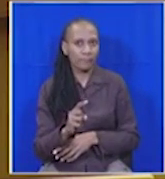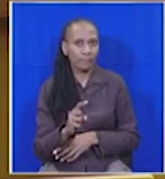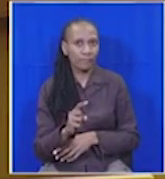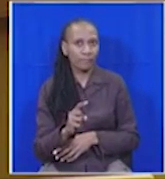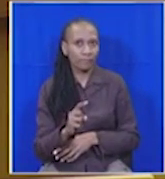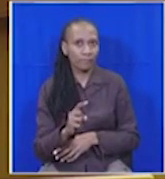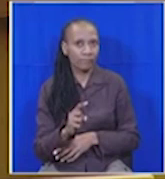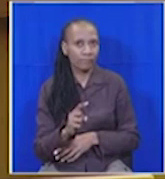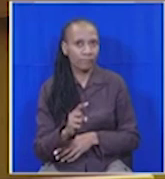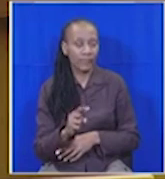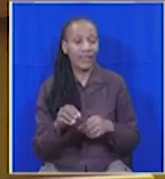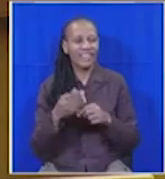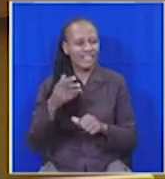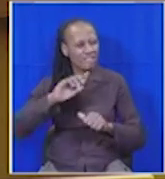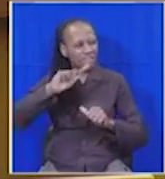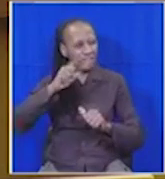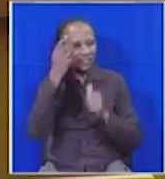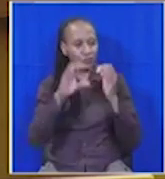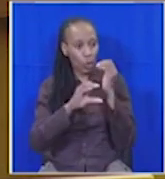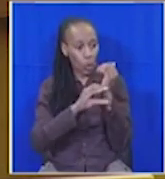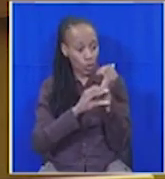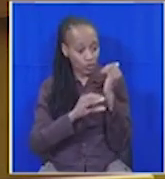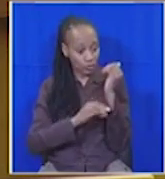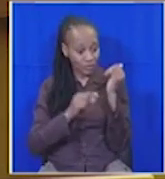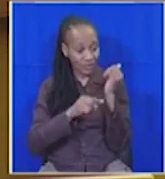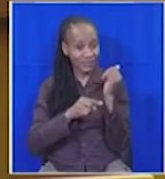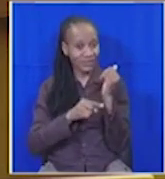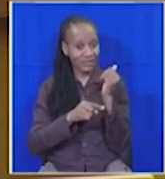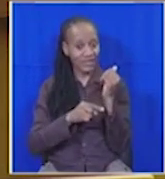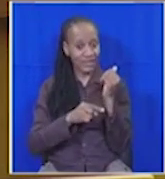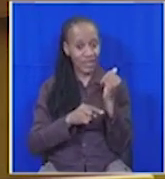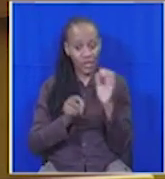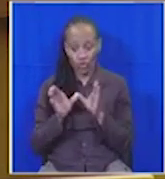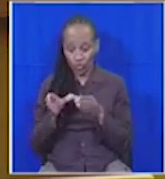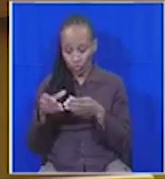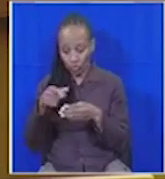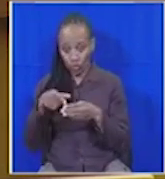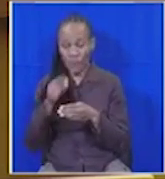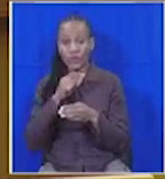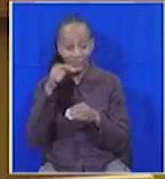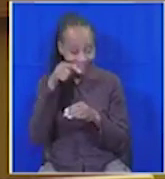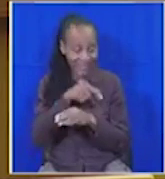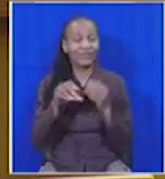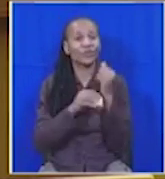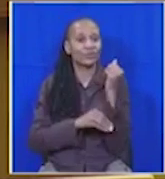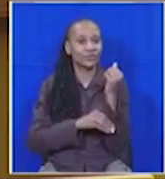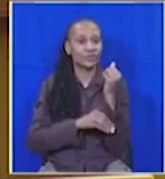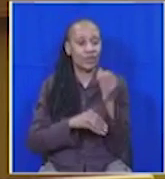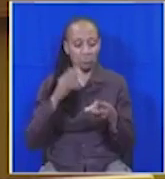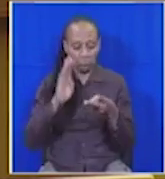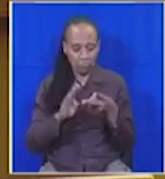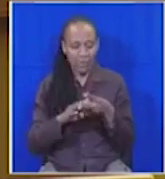interim constitution as a point of departure, and then also used the previous